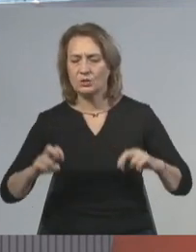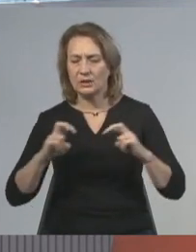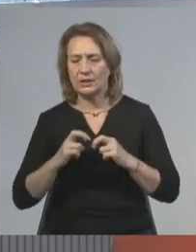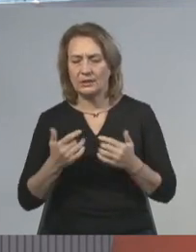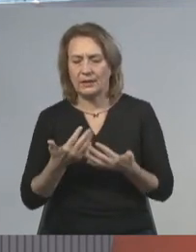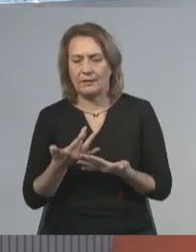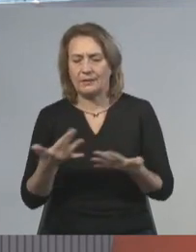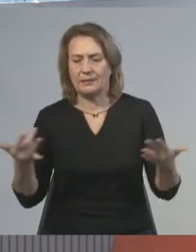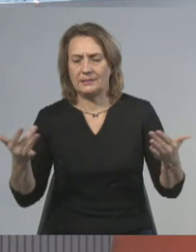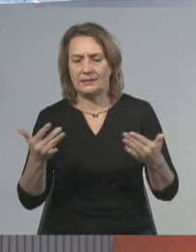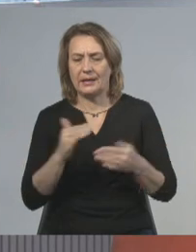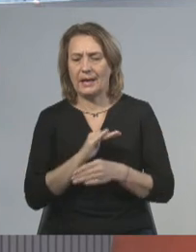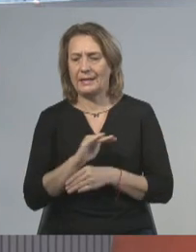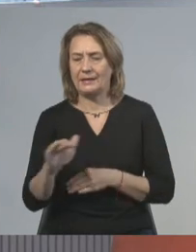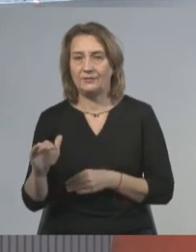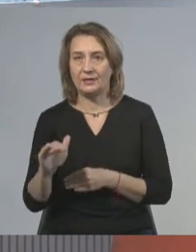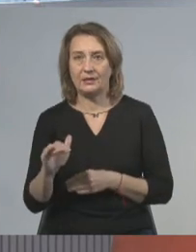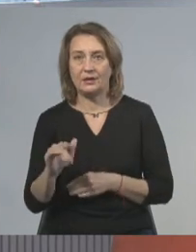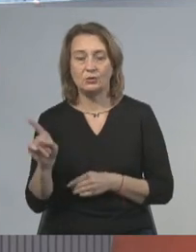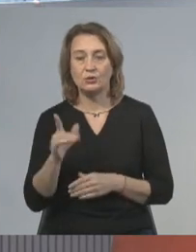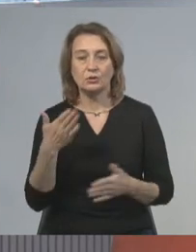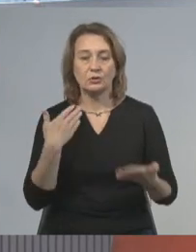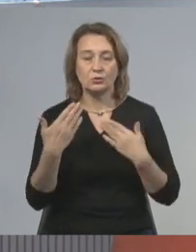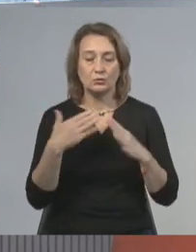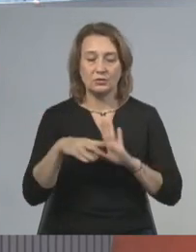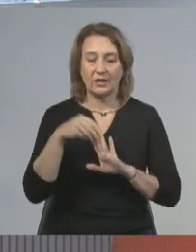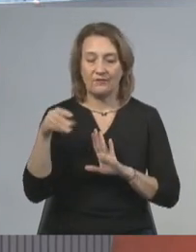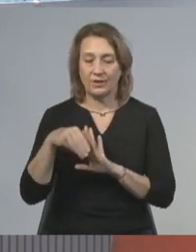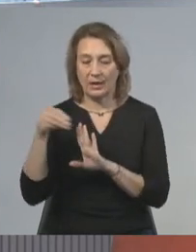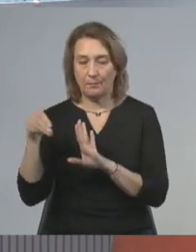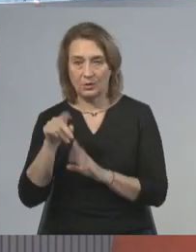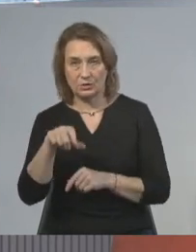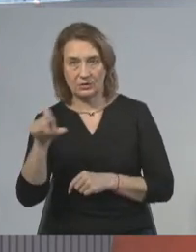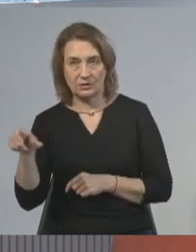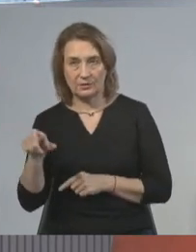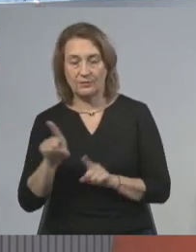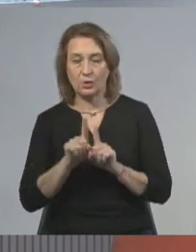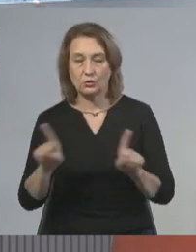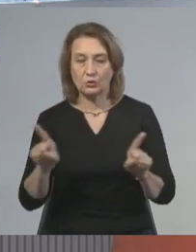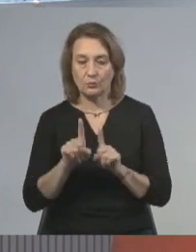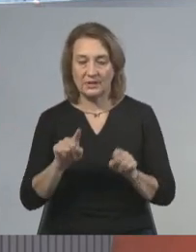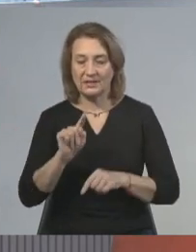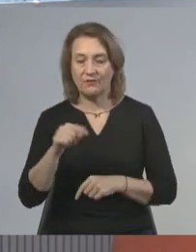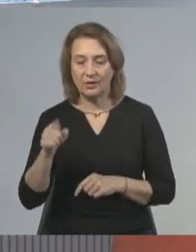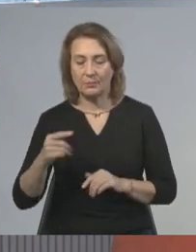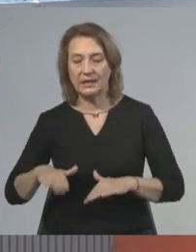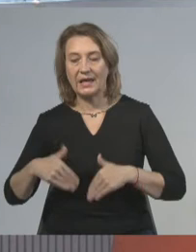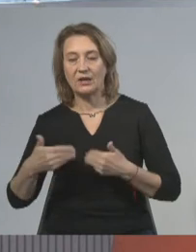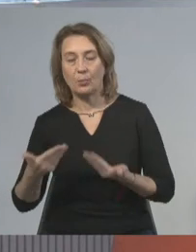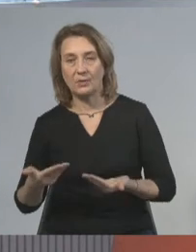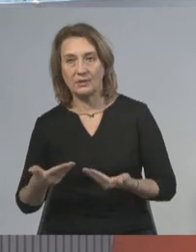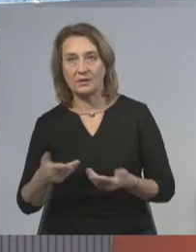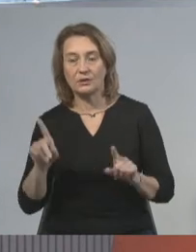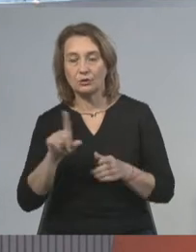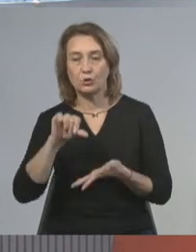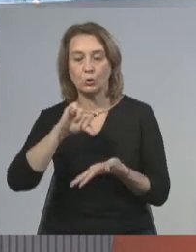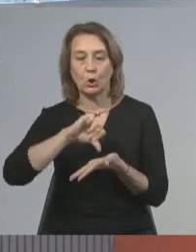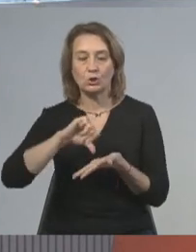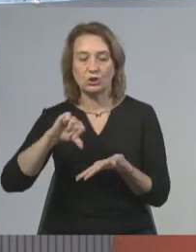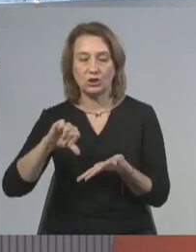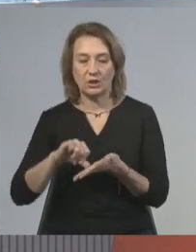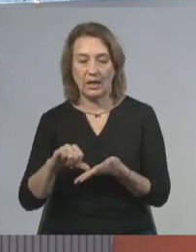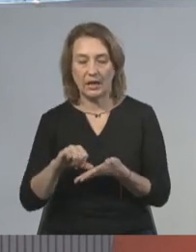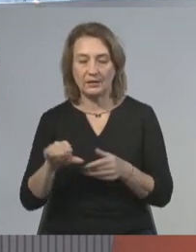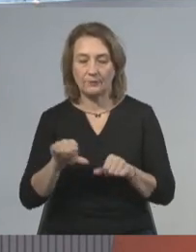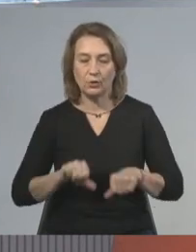cases because we cover different levels as for voters there are certain um you